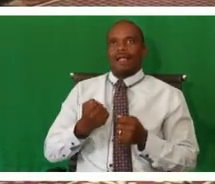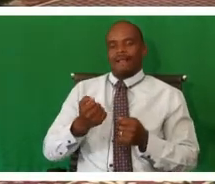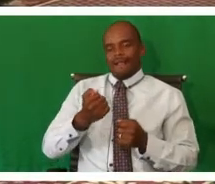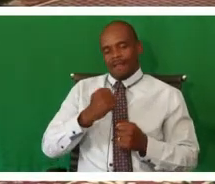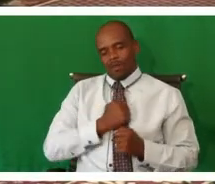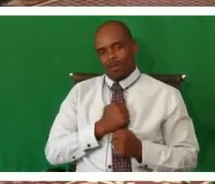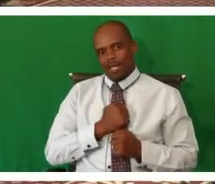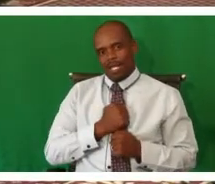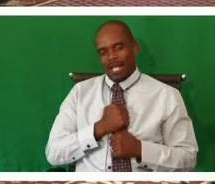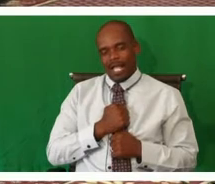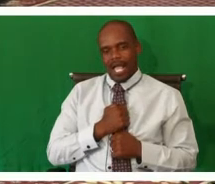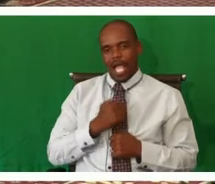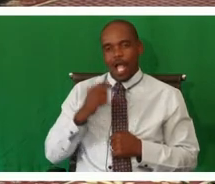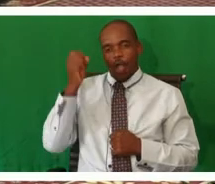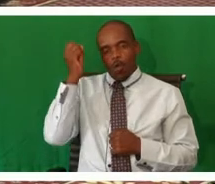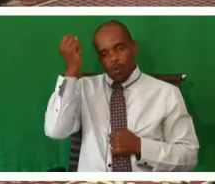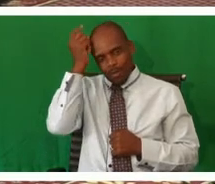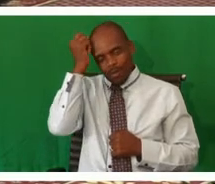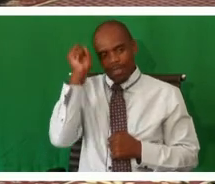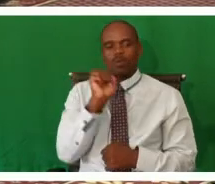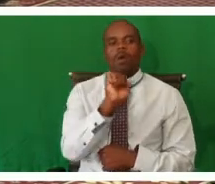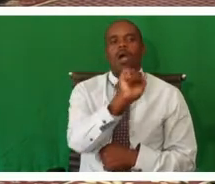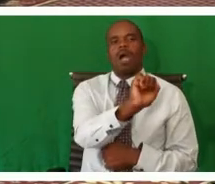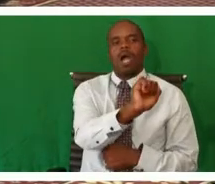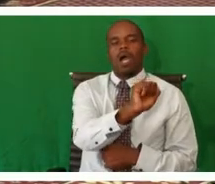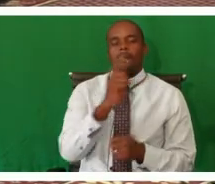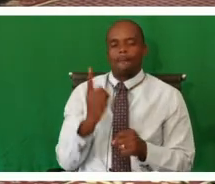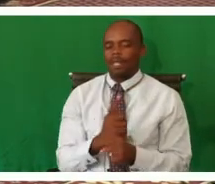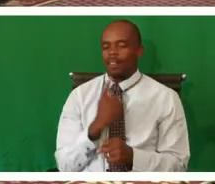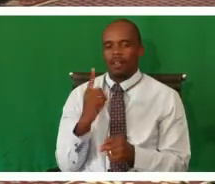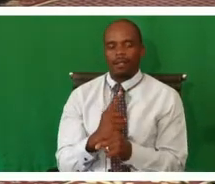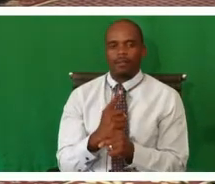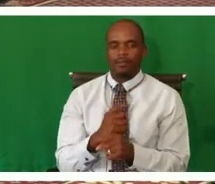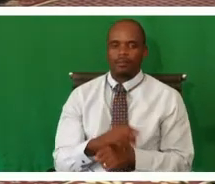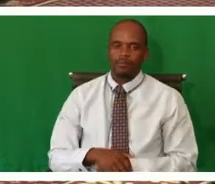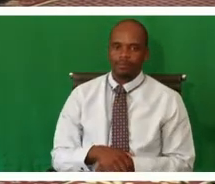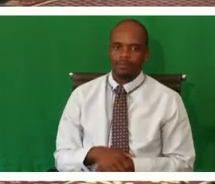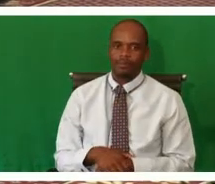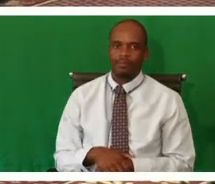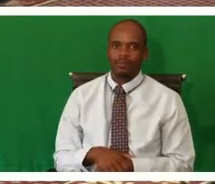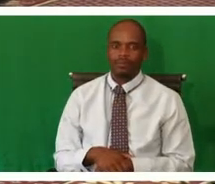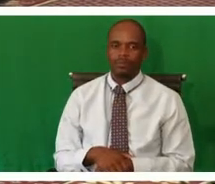for your understanding always.